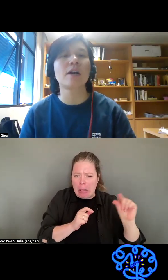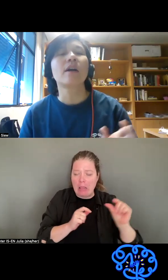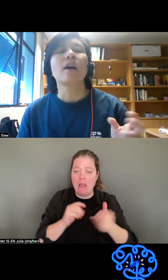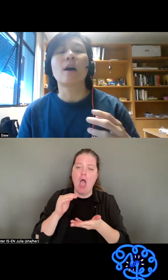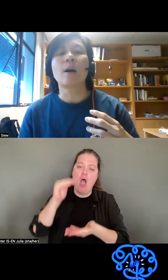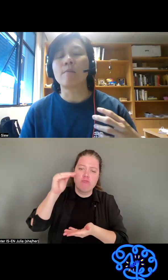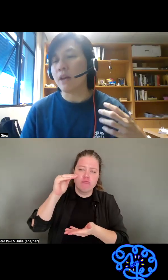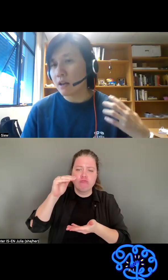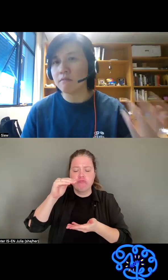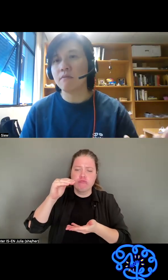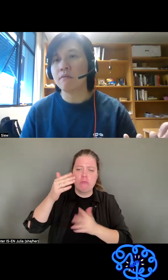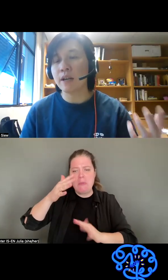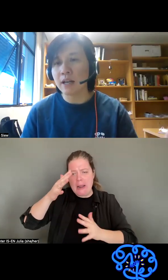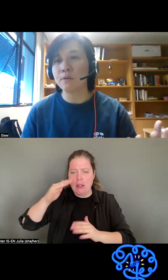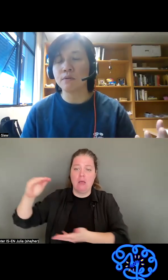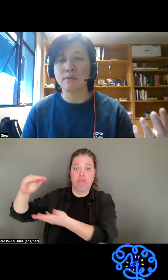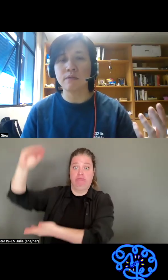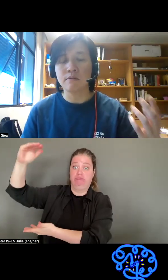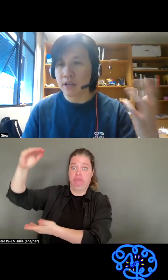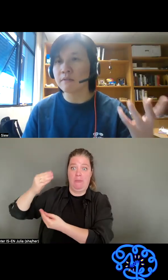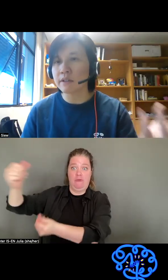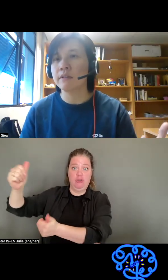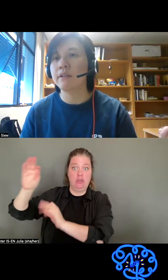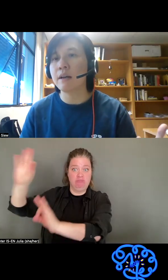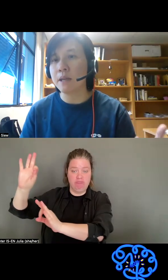English. And we are able to